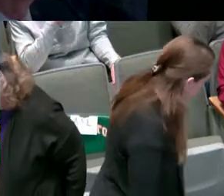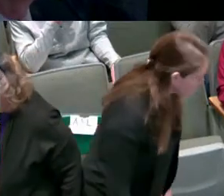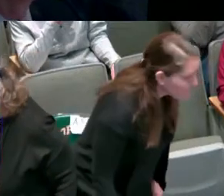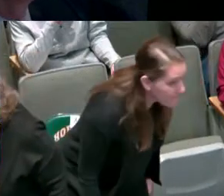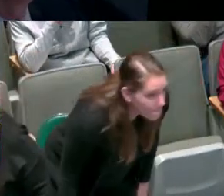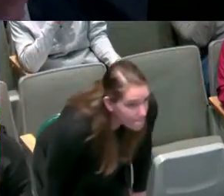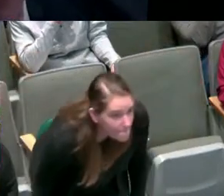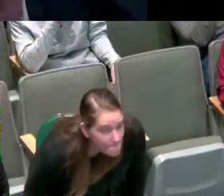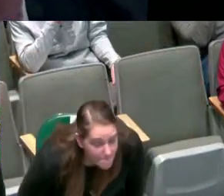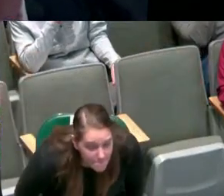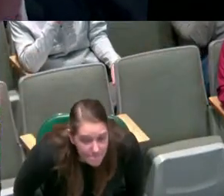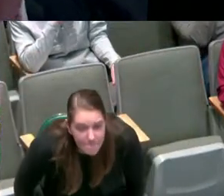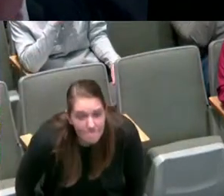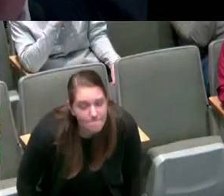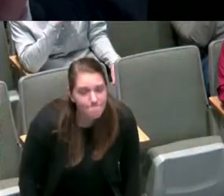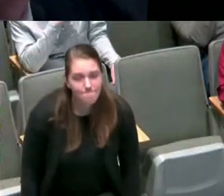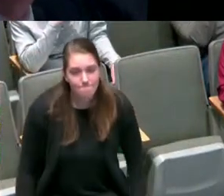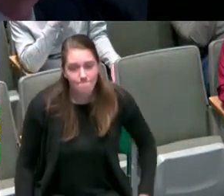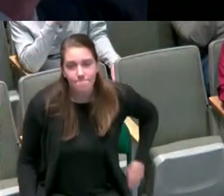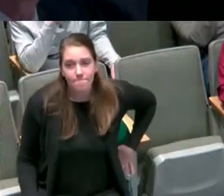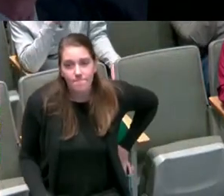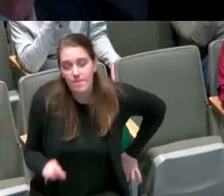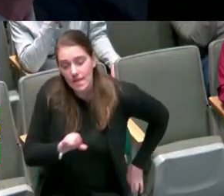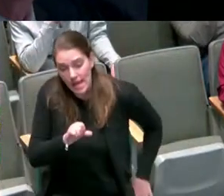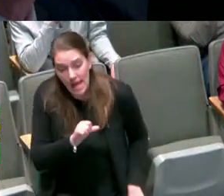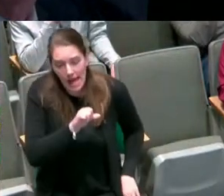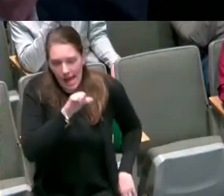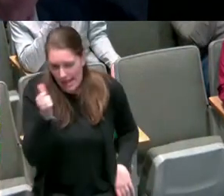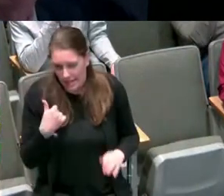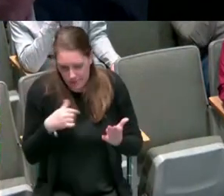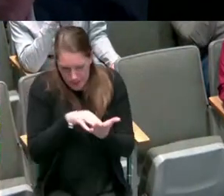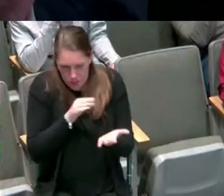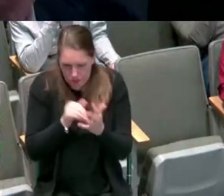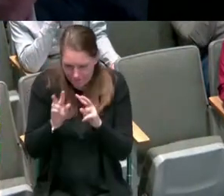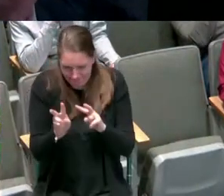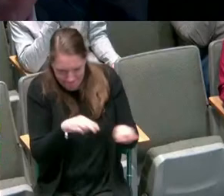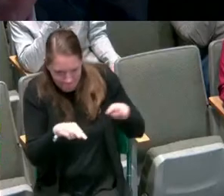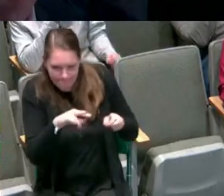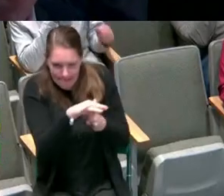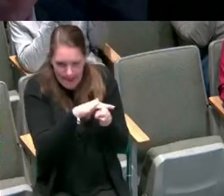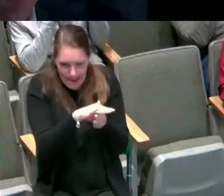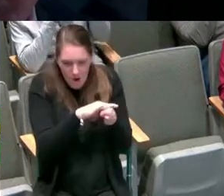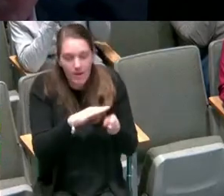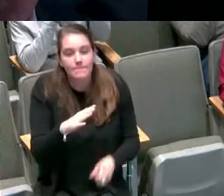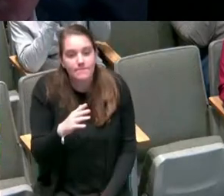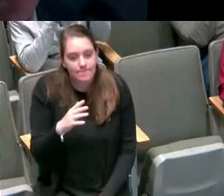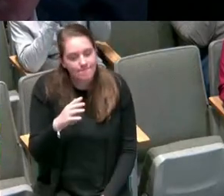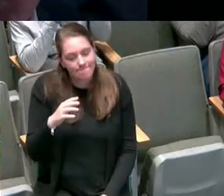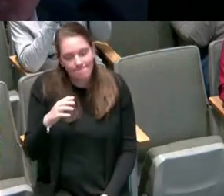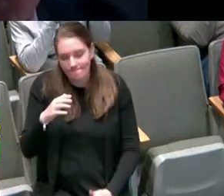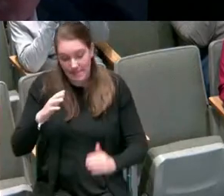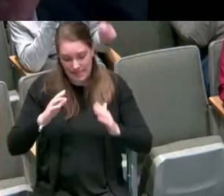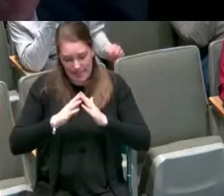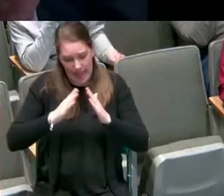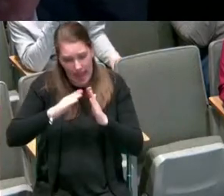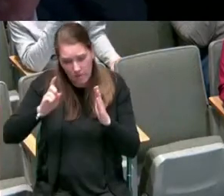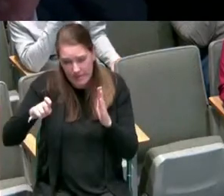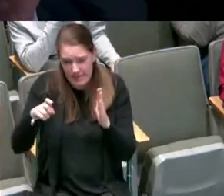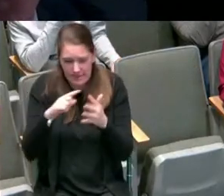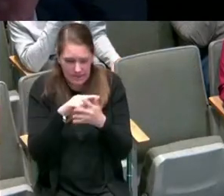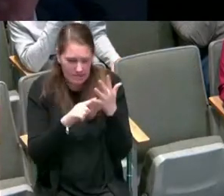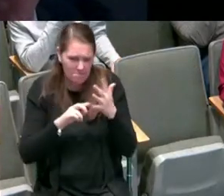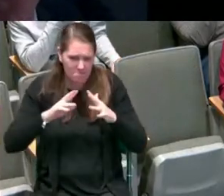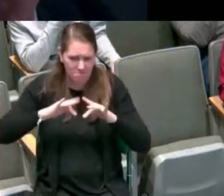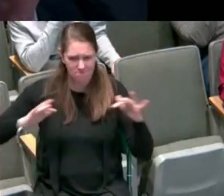so one other thing we learned during our exercise was that a town needs a river-changing and growing